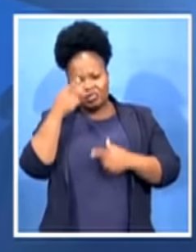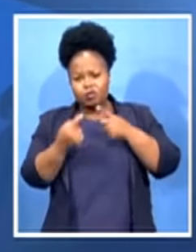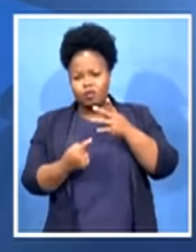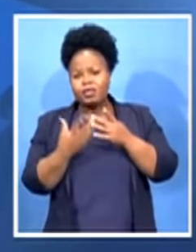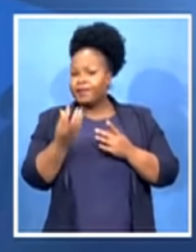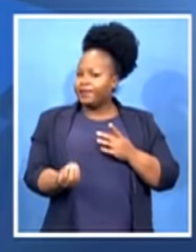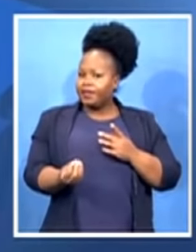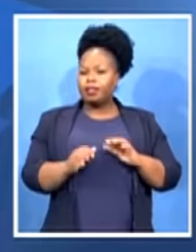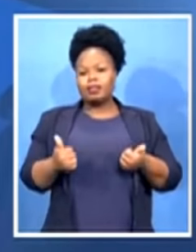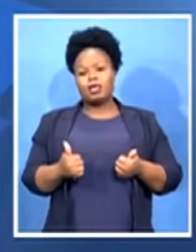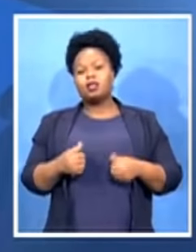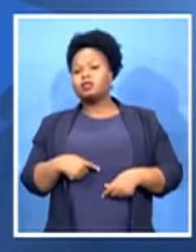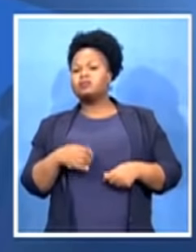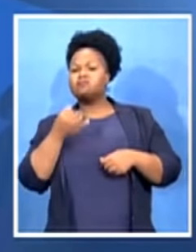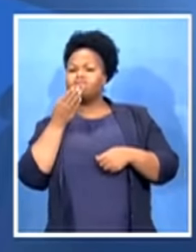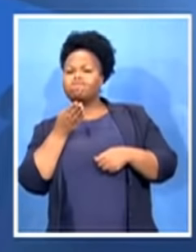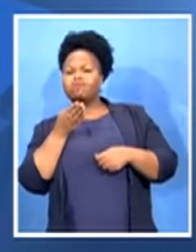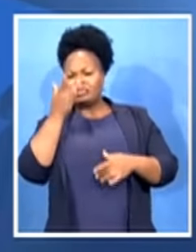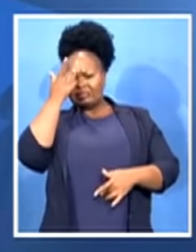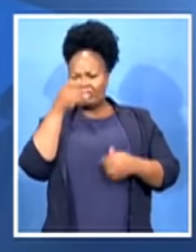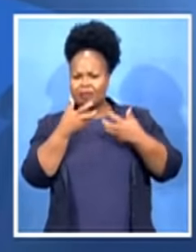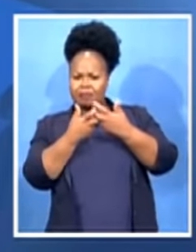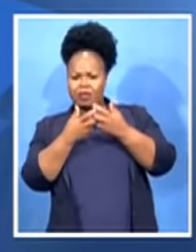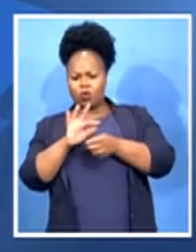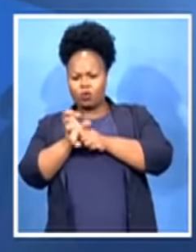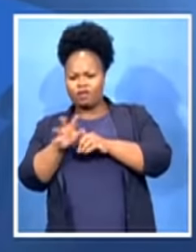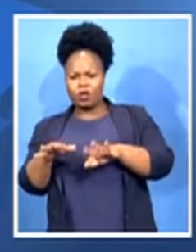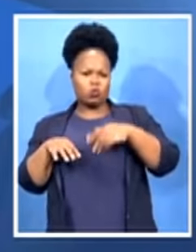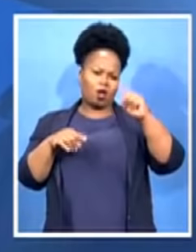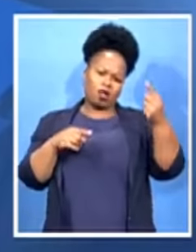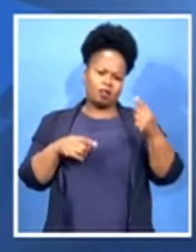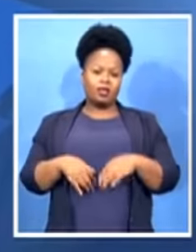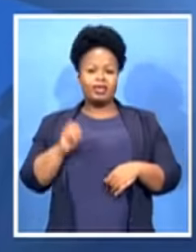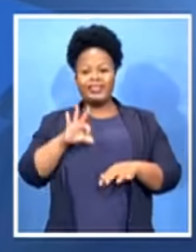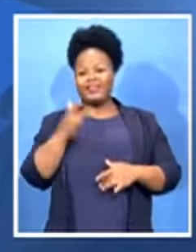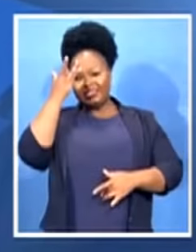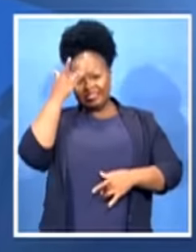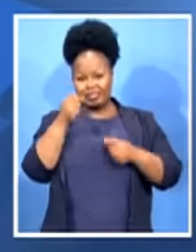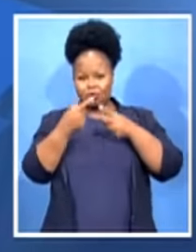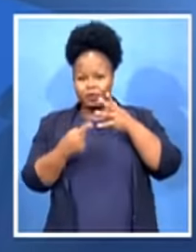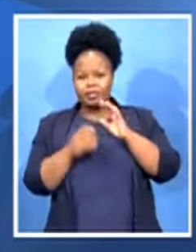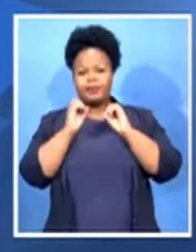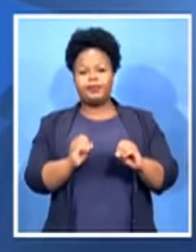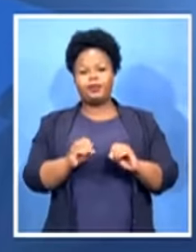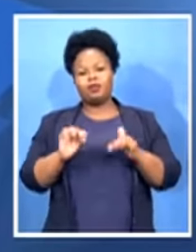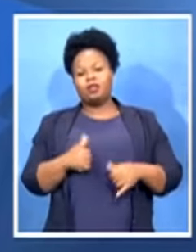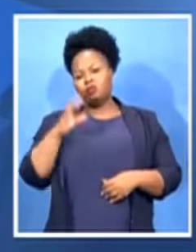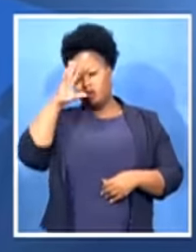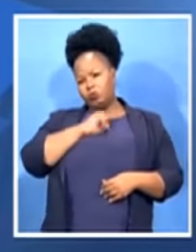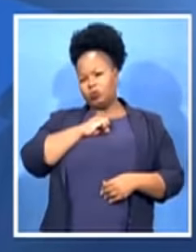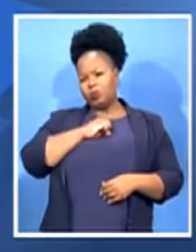COVID-19 or something else. But when you're not symptomatic, the logical assumption is that you then have